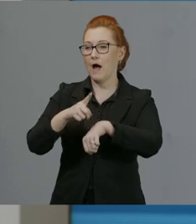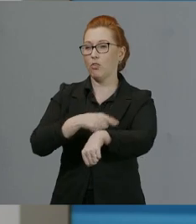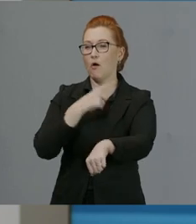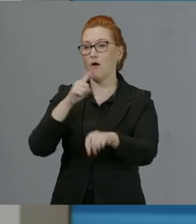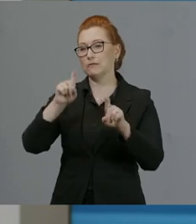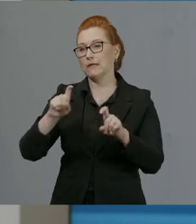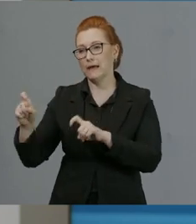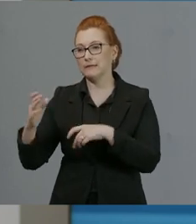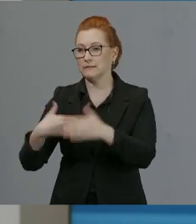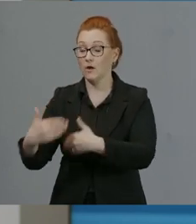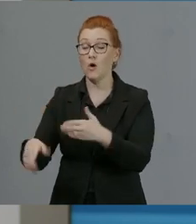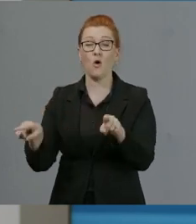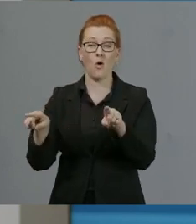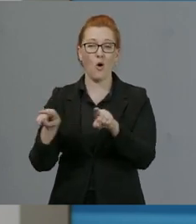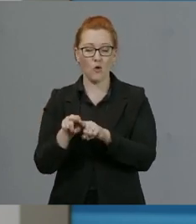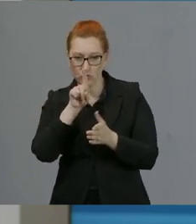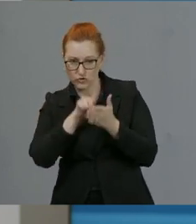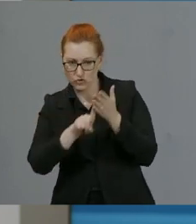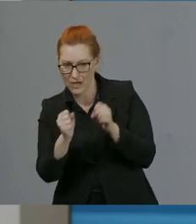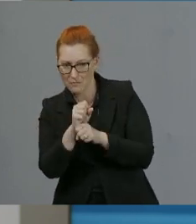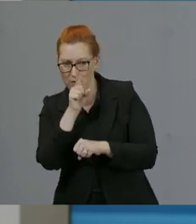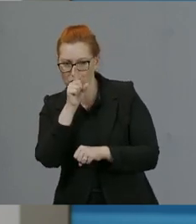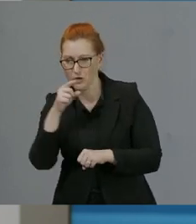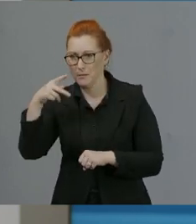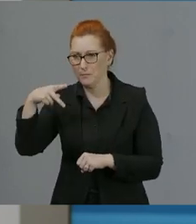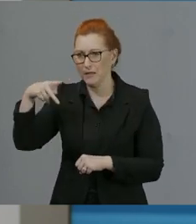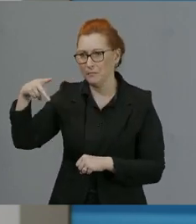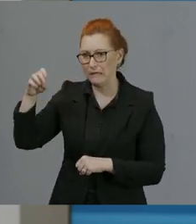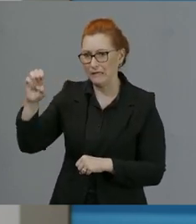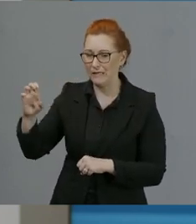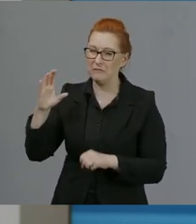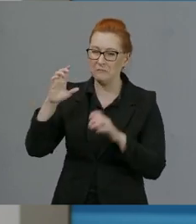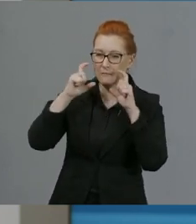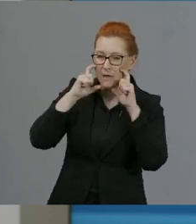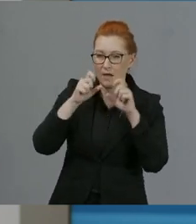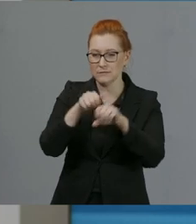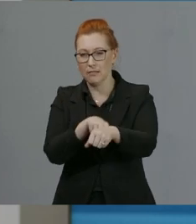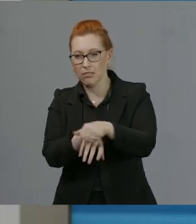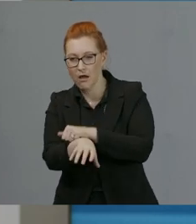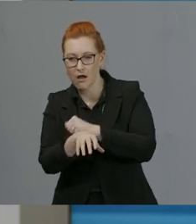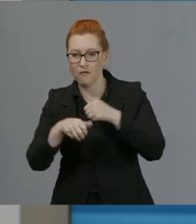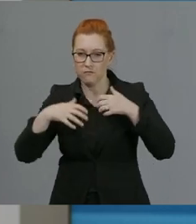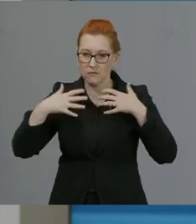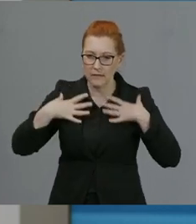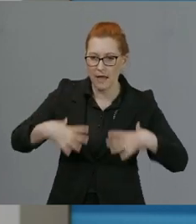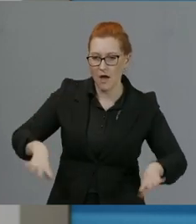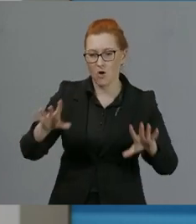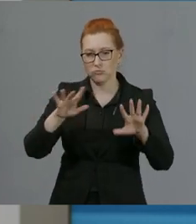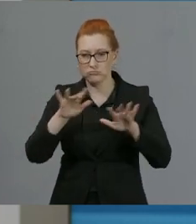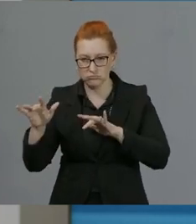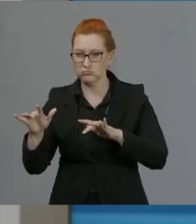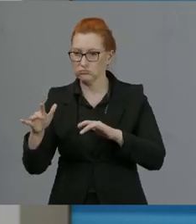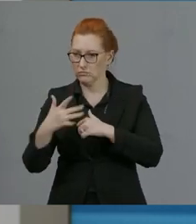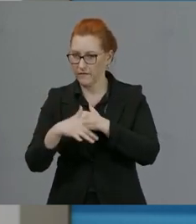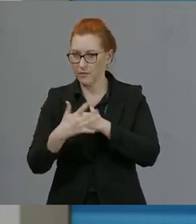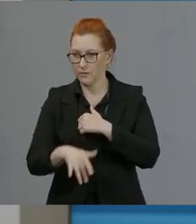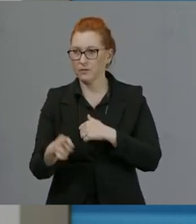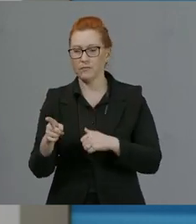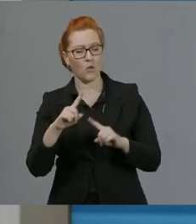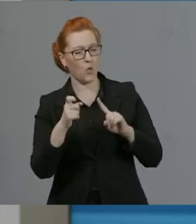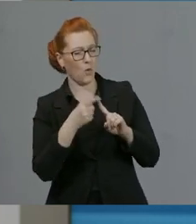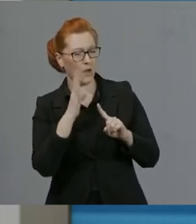as watching the PPE supply to make sure that the facilities have the appropriate supplies that they need. When are you going to start testing north, central, and